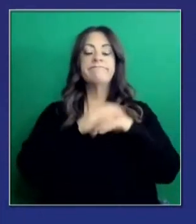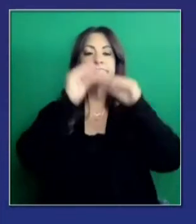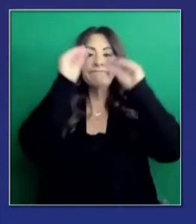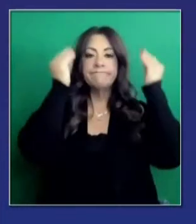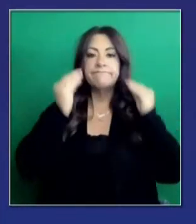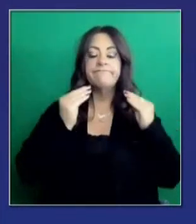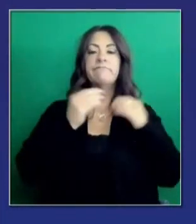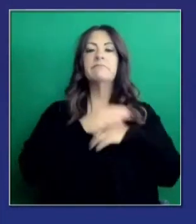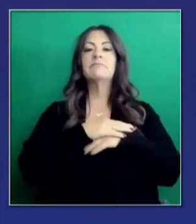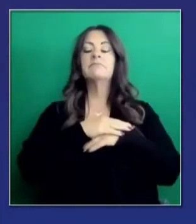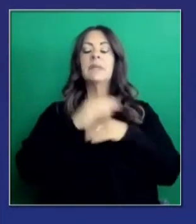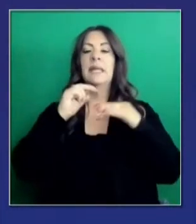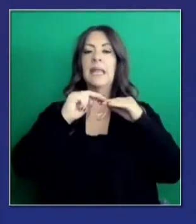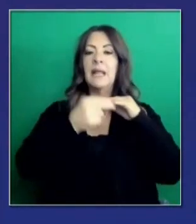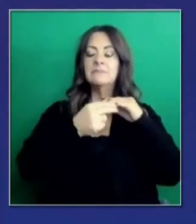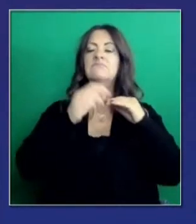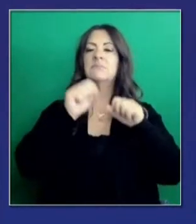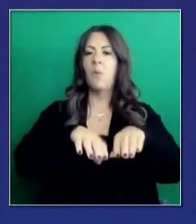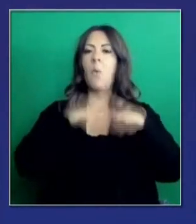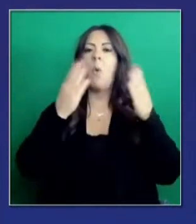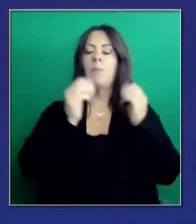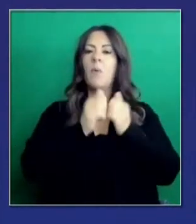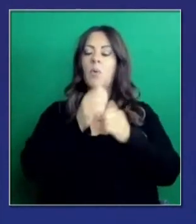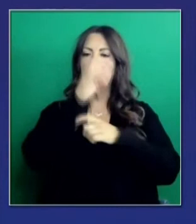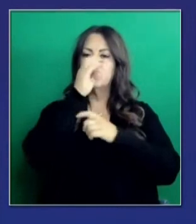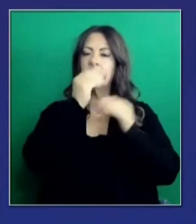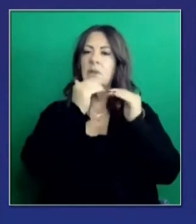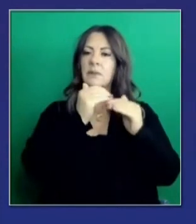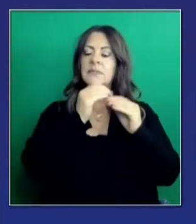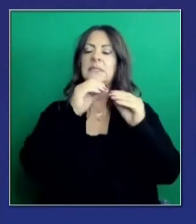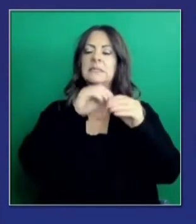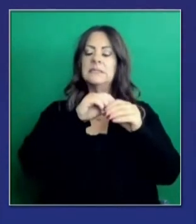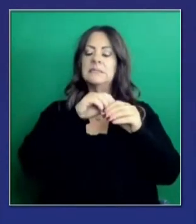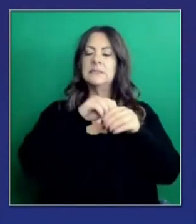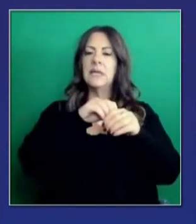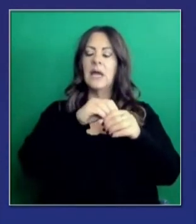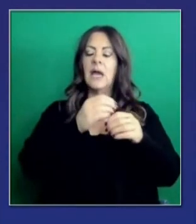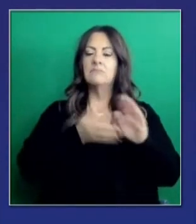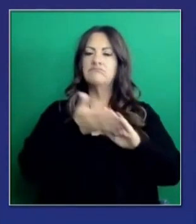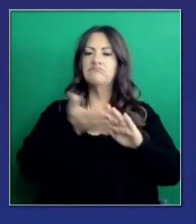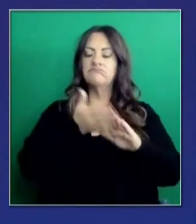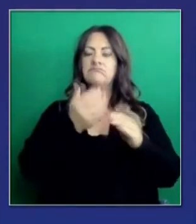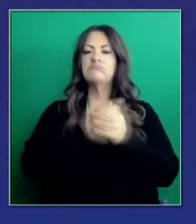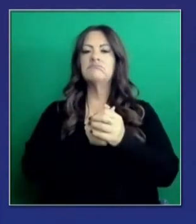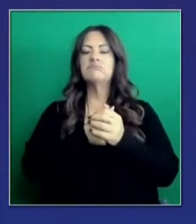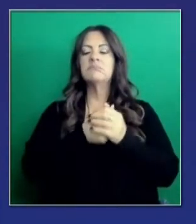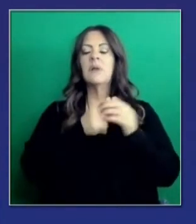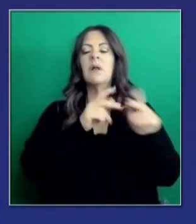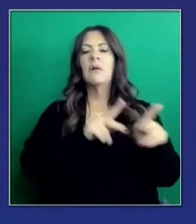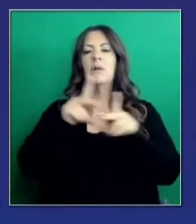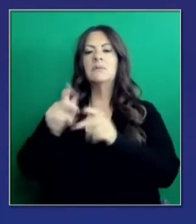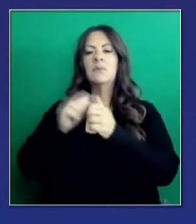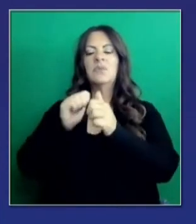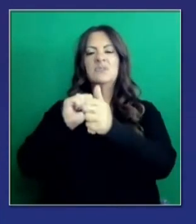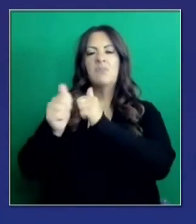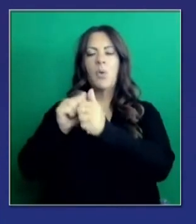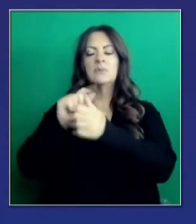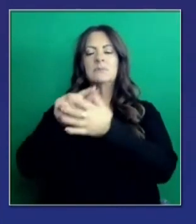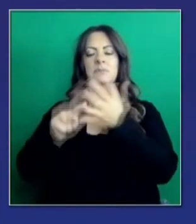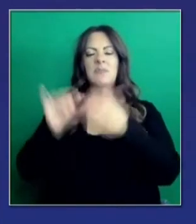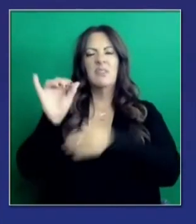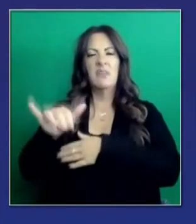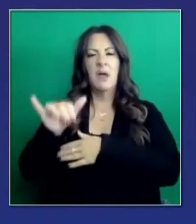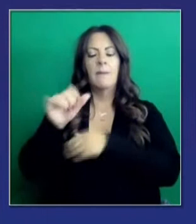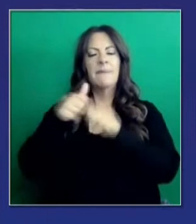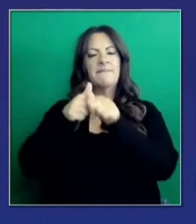can resume for competition in particular with, again, modifications and considerations. I noted that